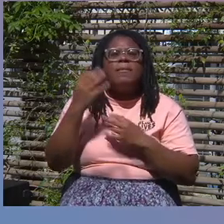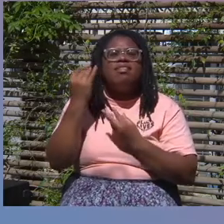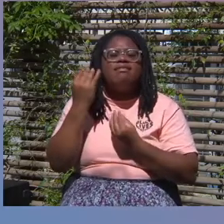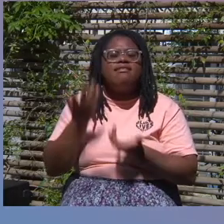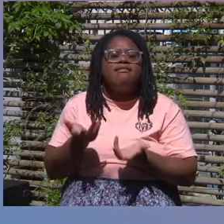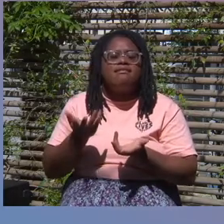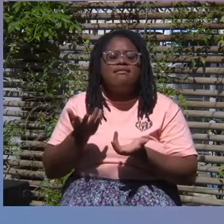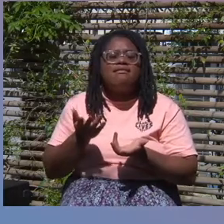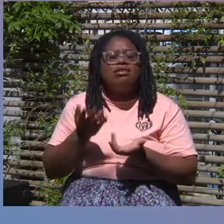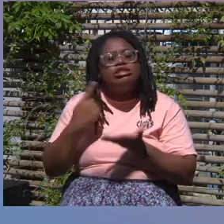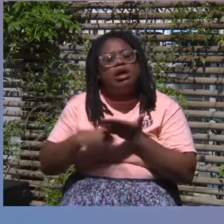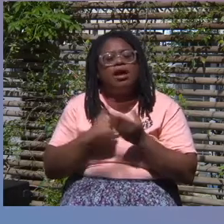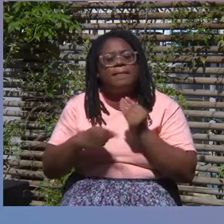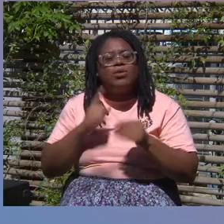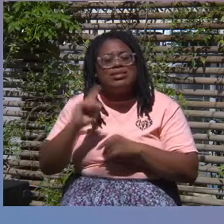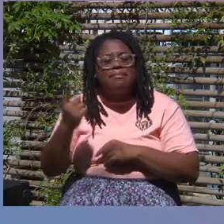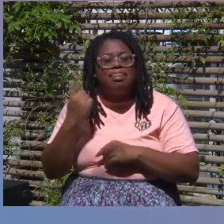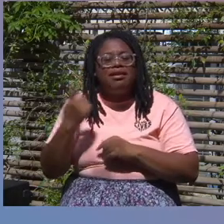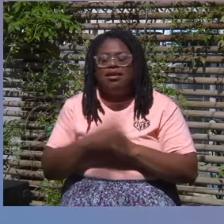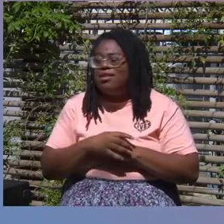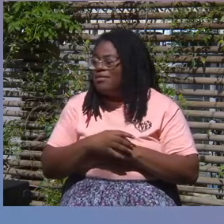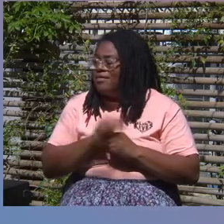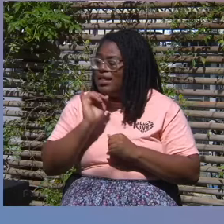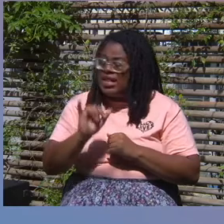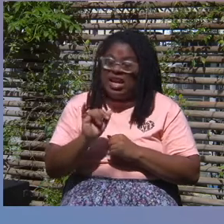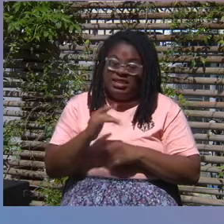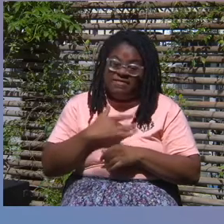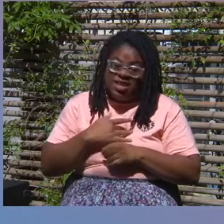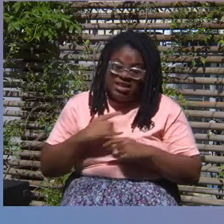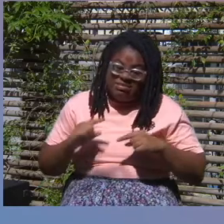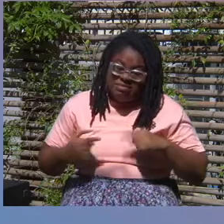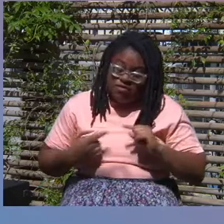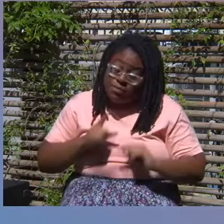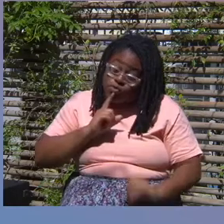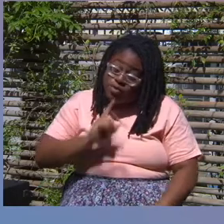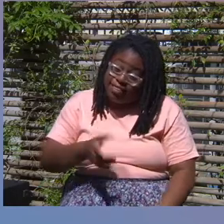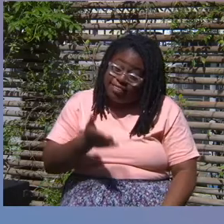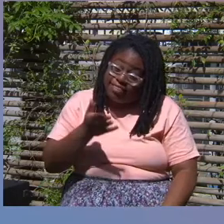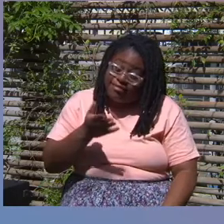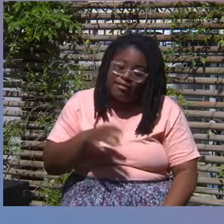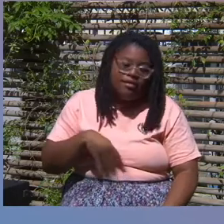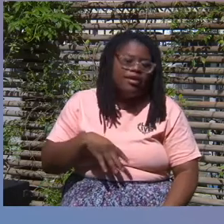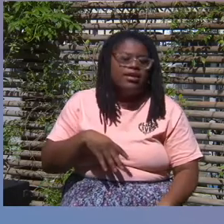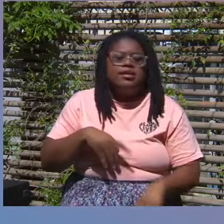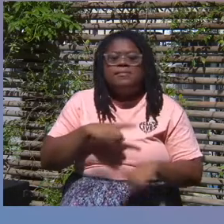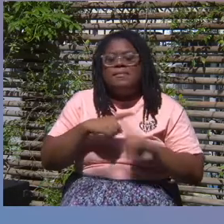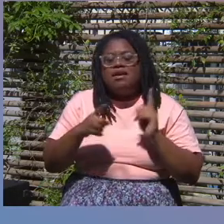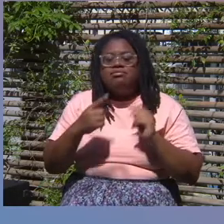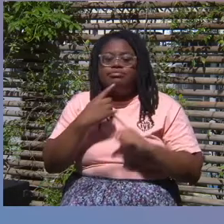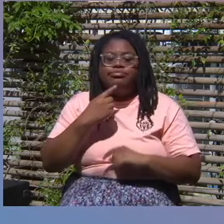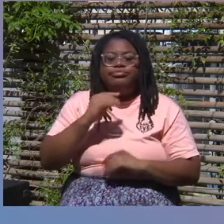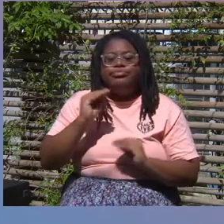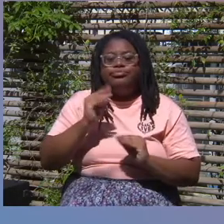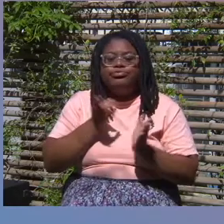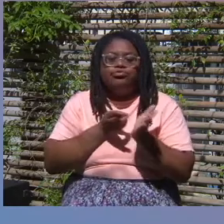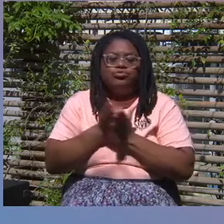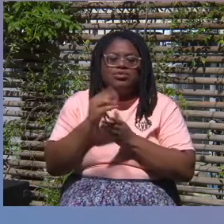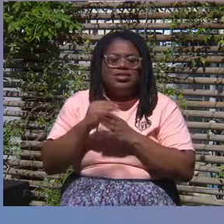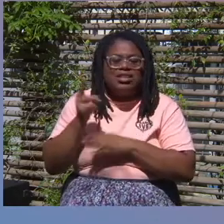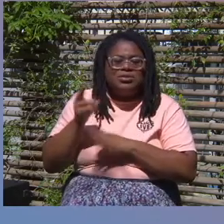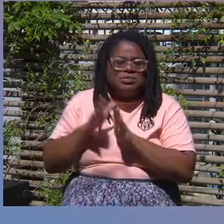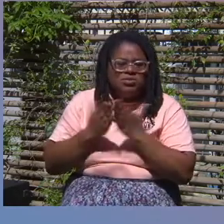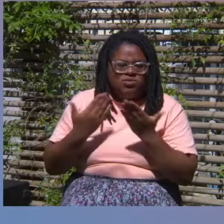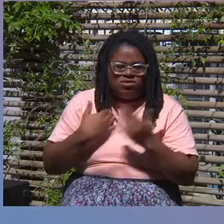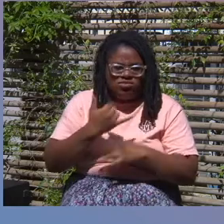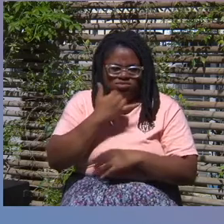thinking and talking about something that's a little painful but real. Mm-hmm. You know, all this stuff about not telling the truth in history books, what's wrong